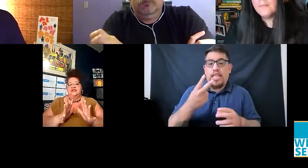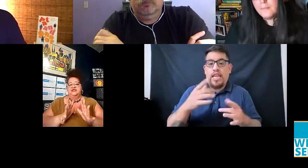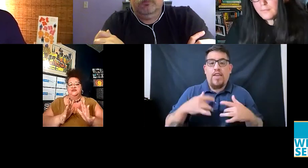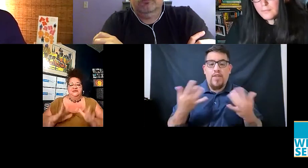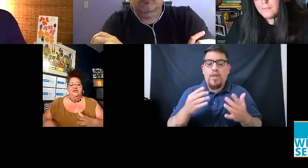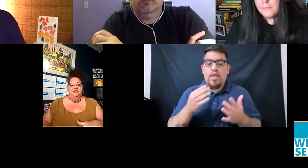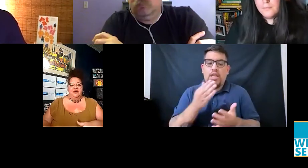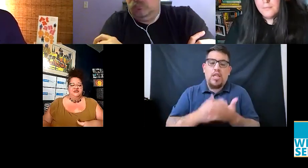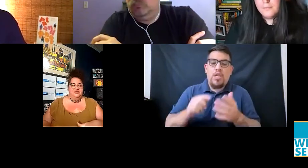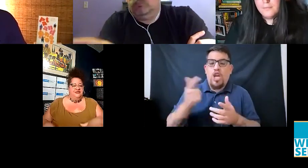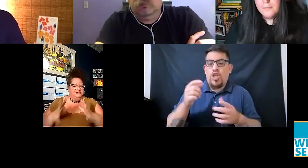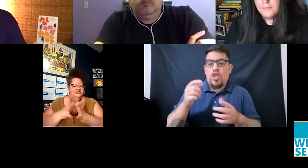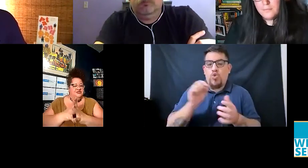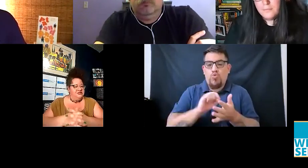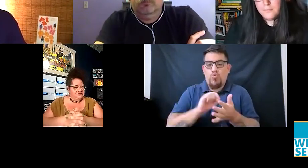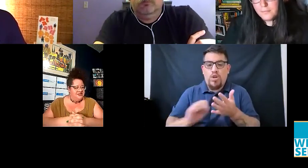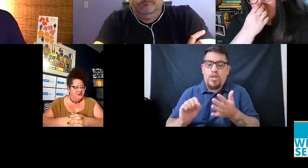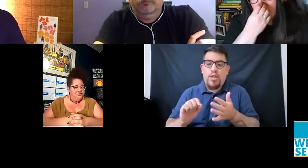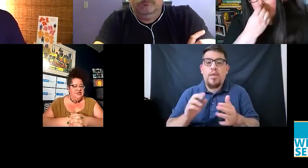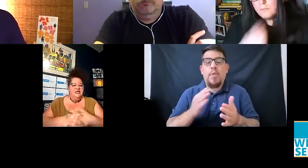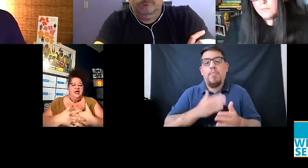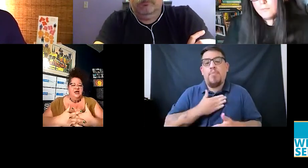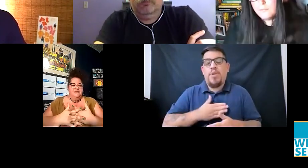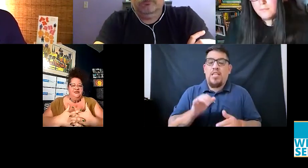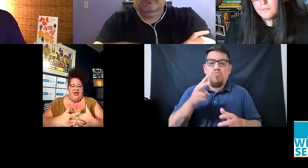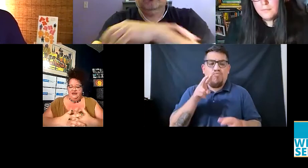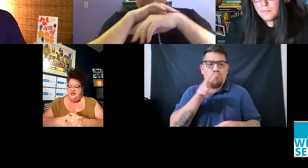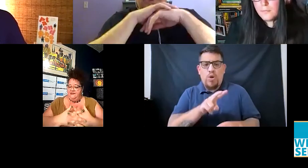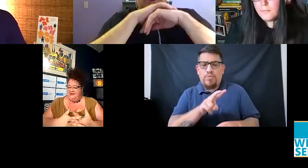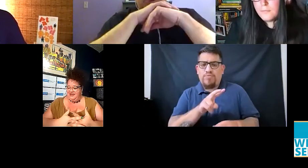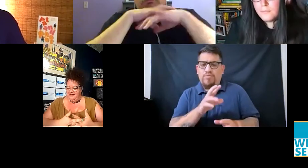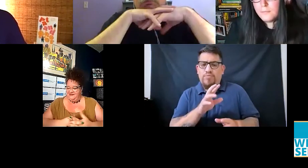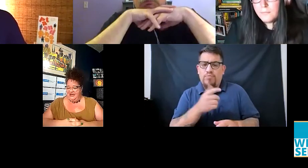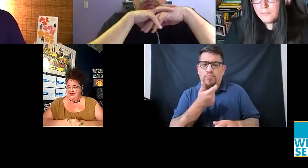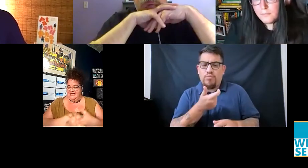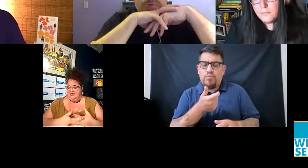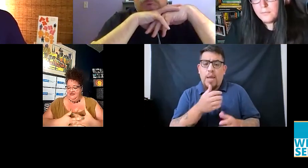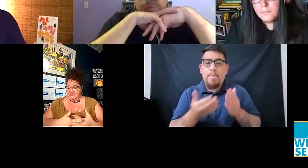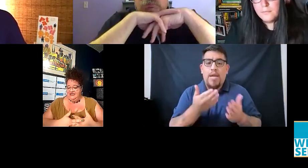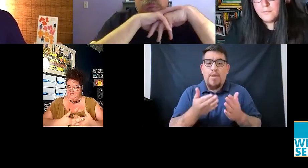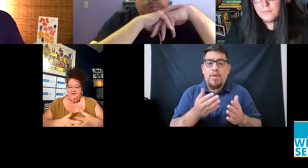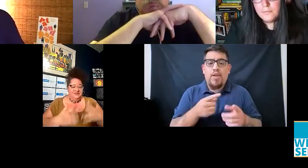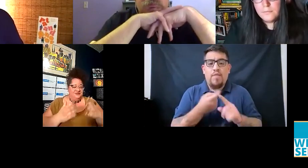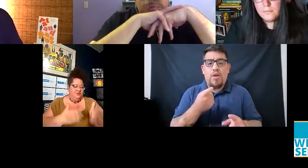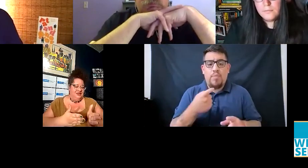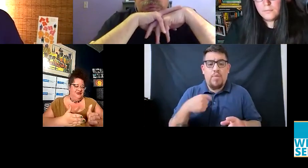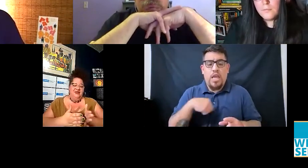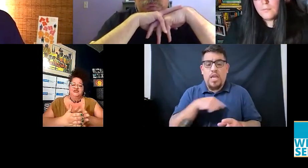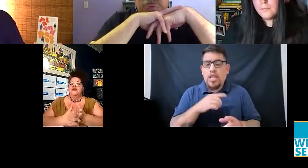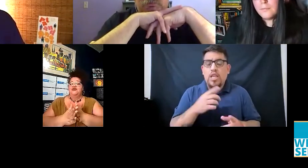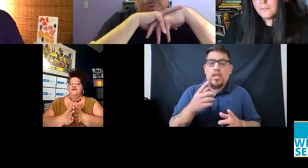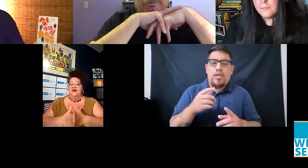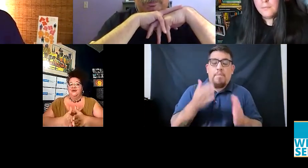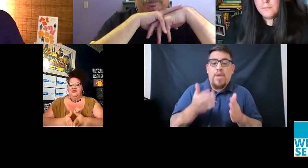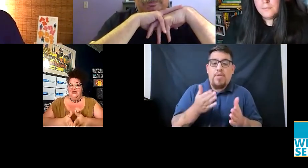please with some of the other writers from the anthology. So please stay tuned. Yeah. That may be coming from us. And if it doesn't come from us, you want to make